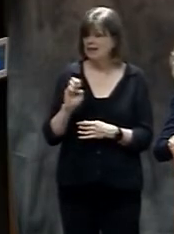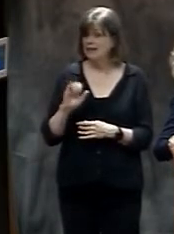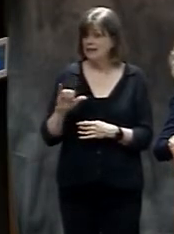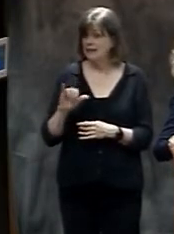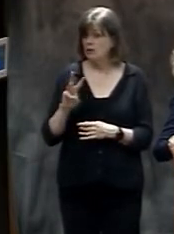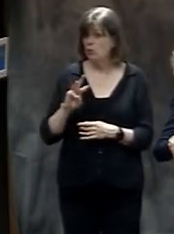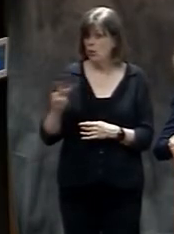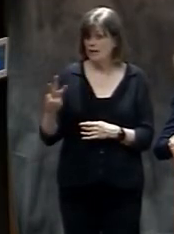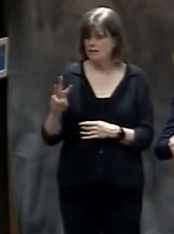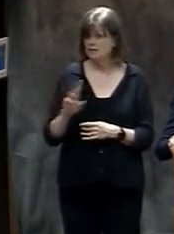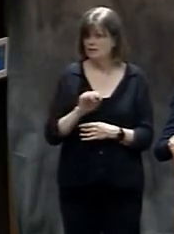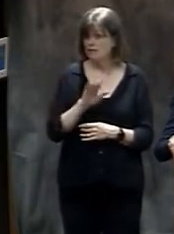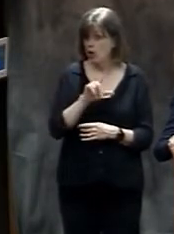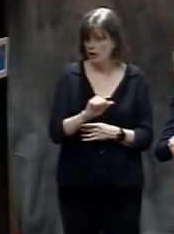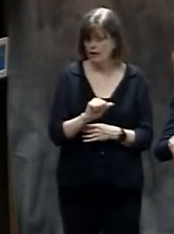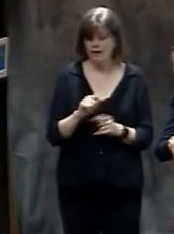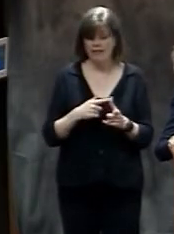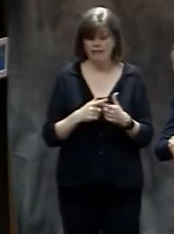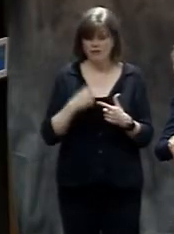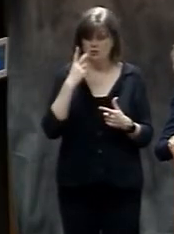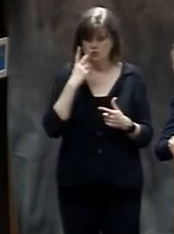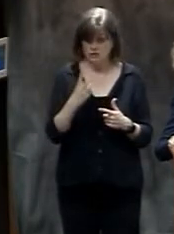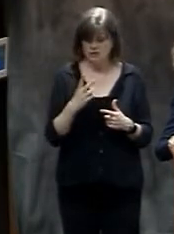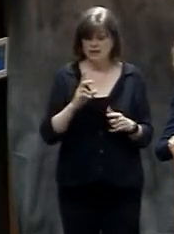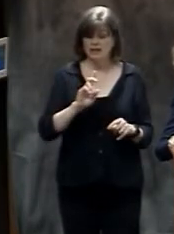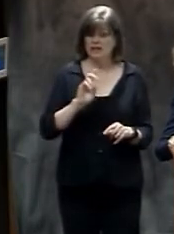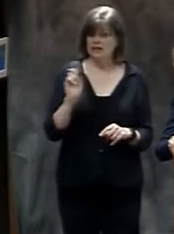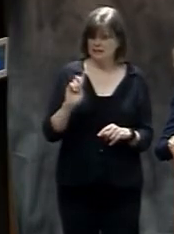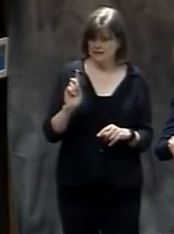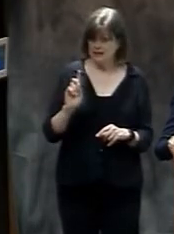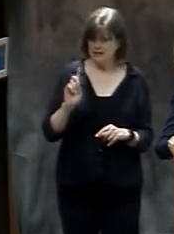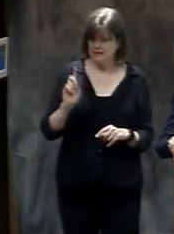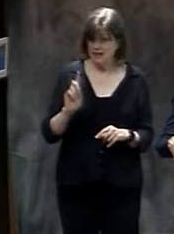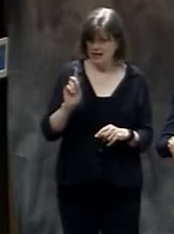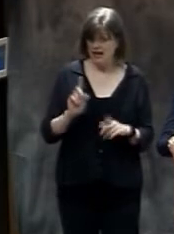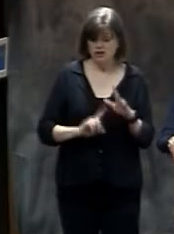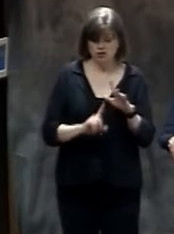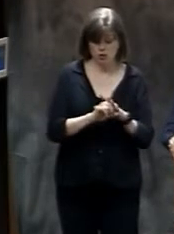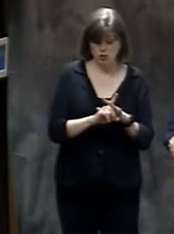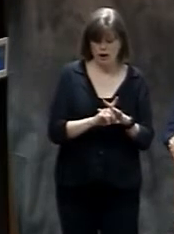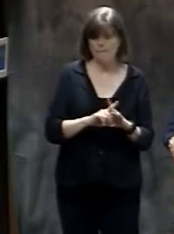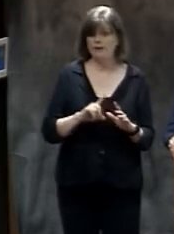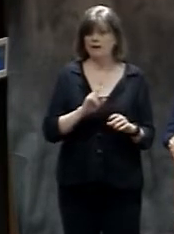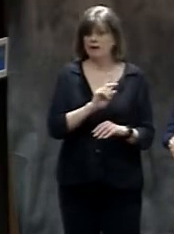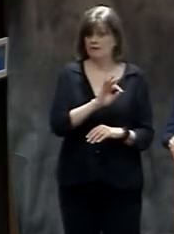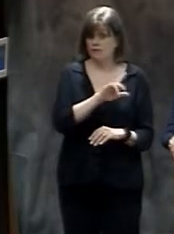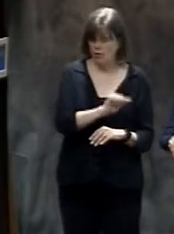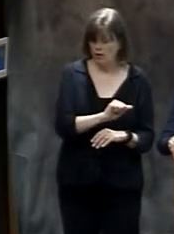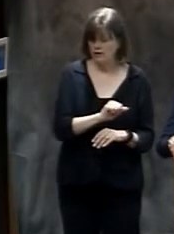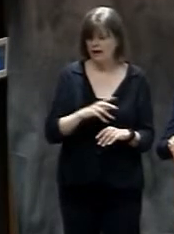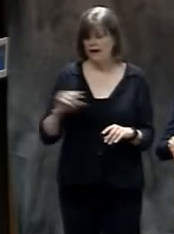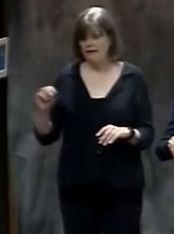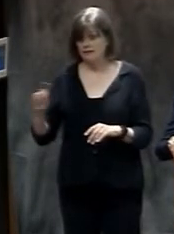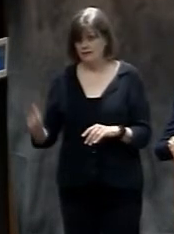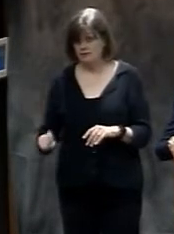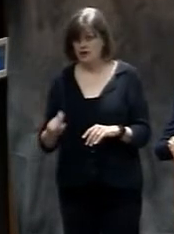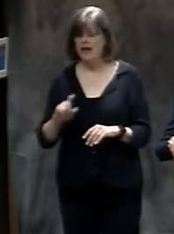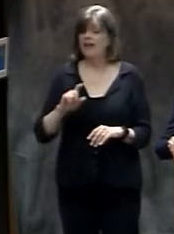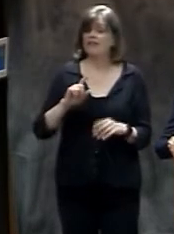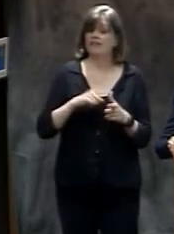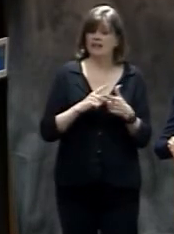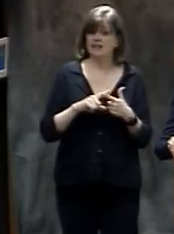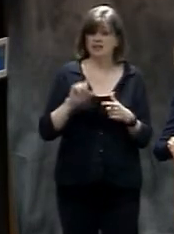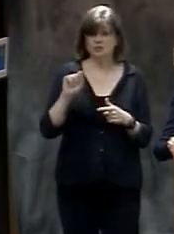the years that we've had dengue cases in Florida and Texas, and then in 2014, chikungunya emerged in